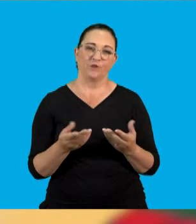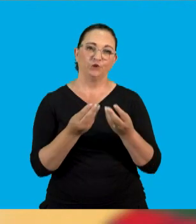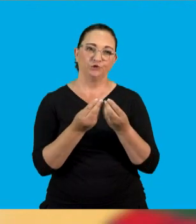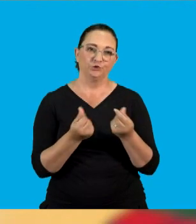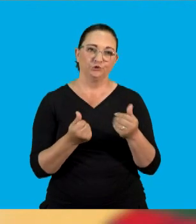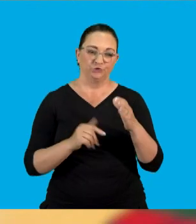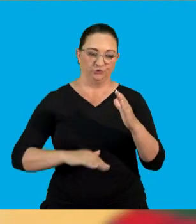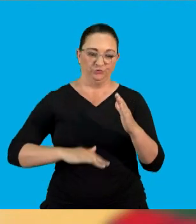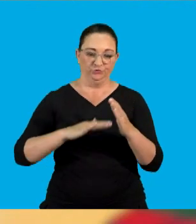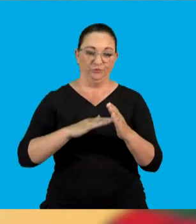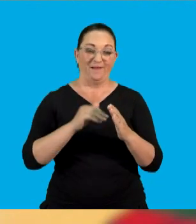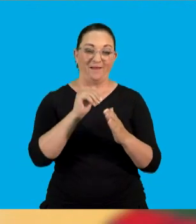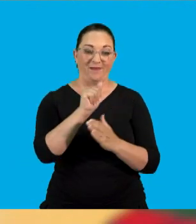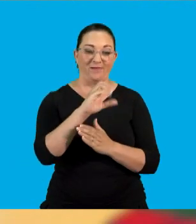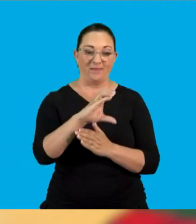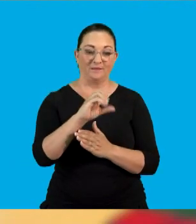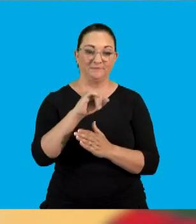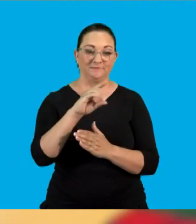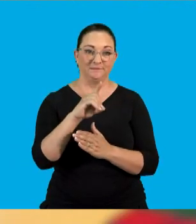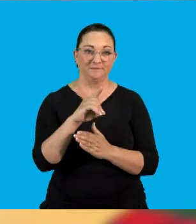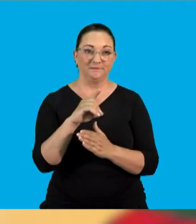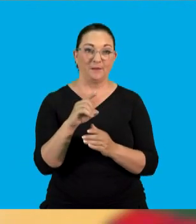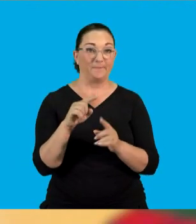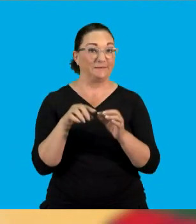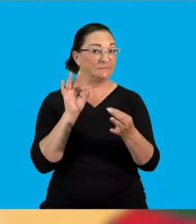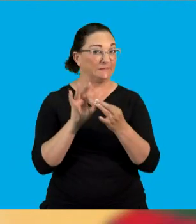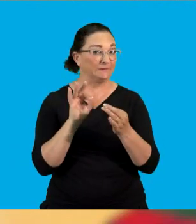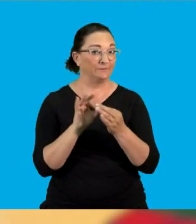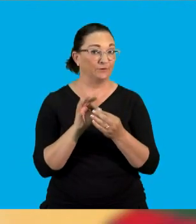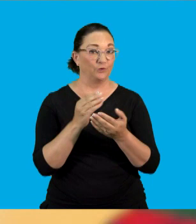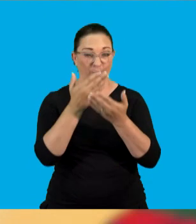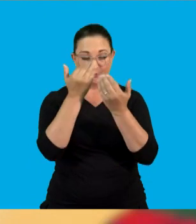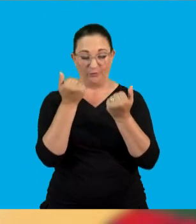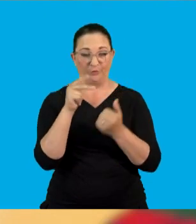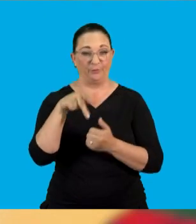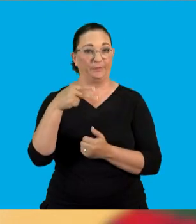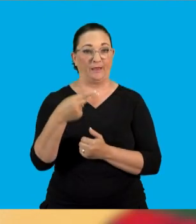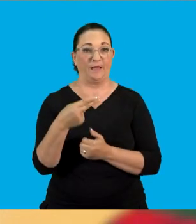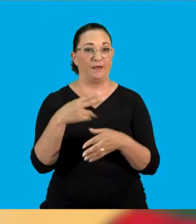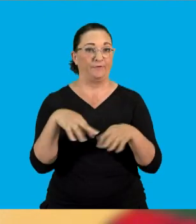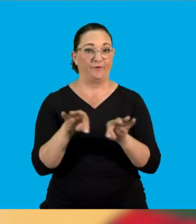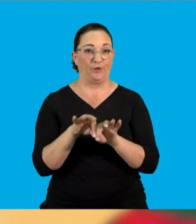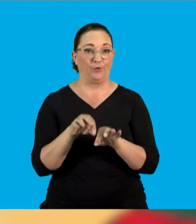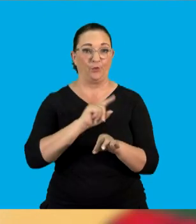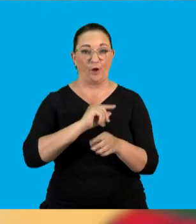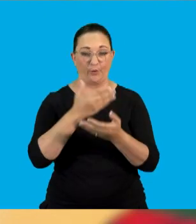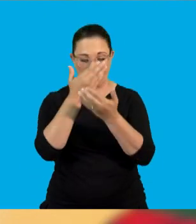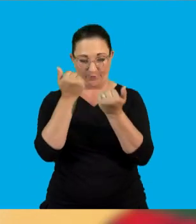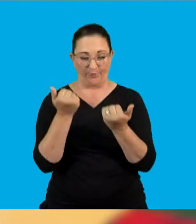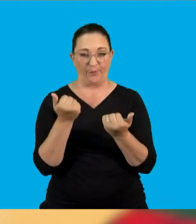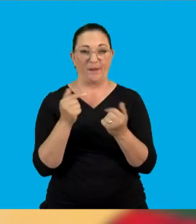solution, if it's acidic in nature, that simply, remember that we don't have a specific pH value for this particular solution because it's